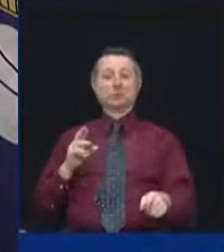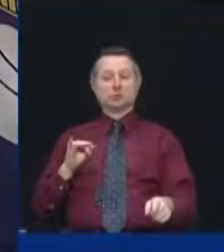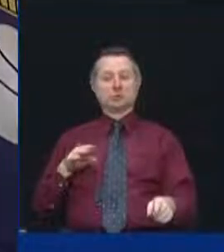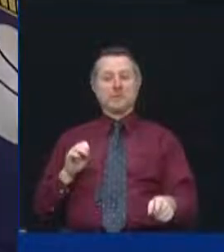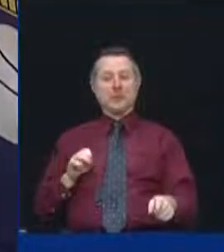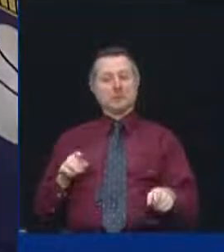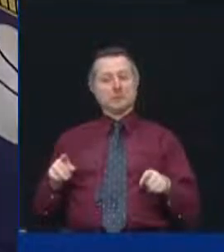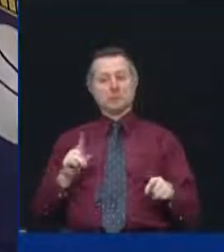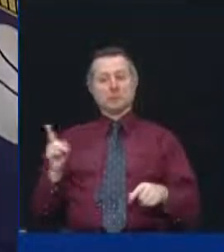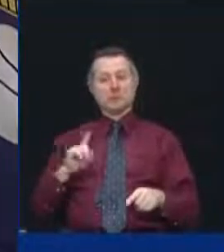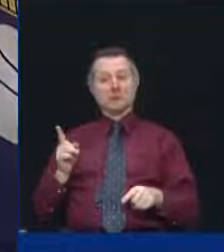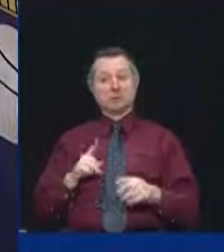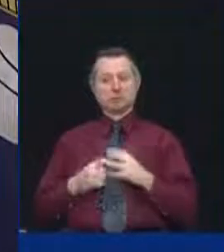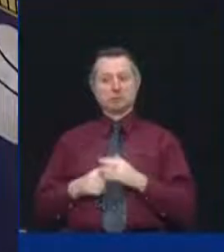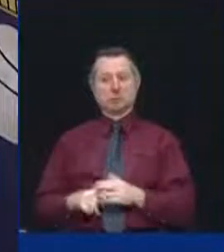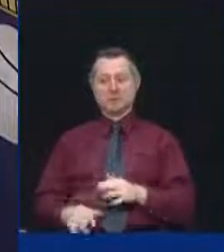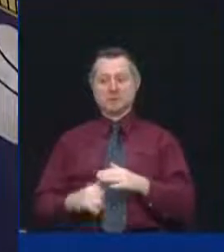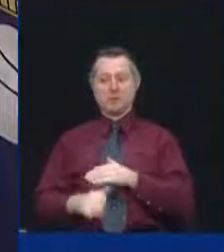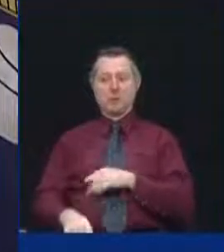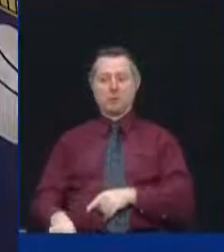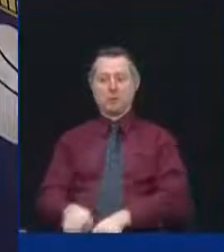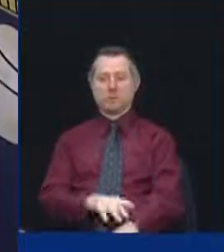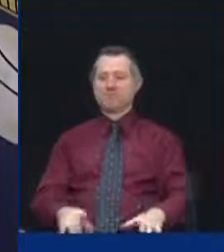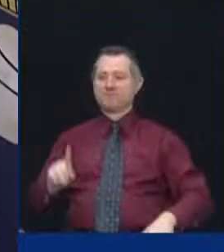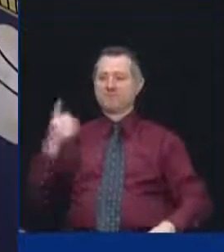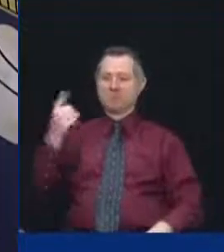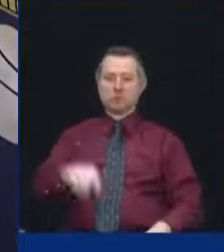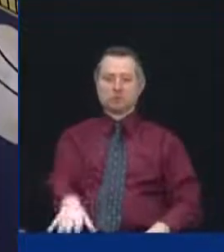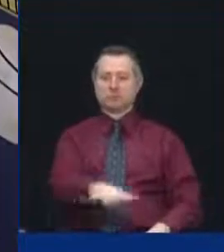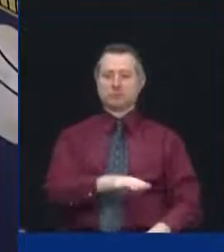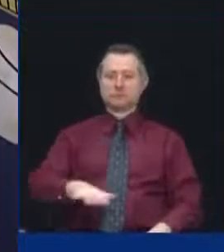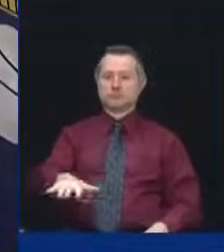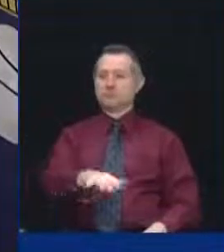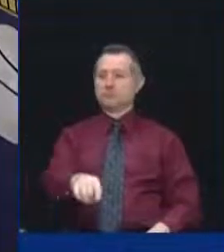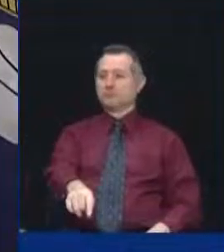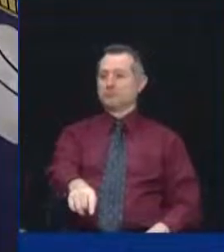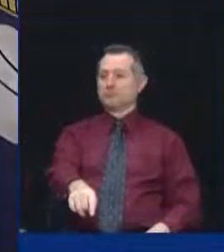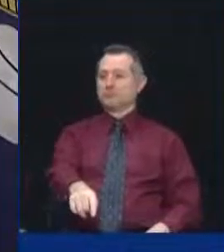first. It has. It did. It's now on the streets.